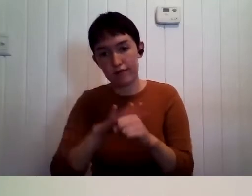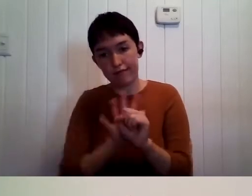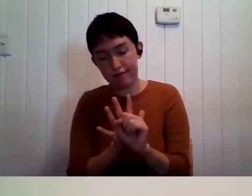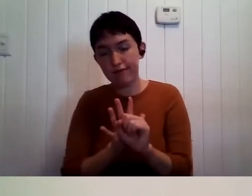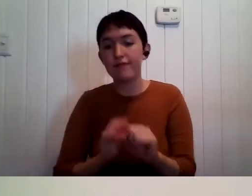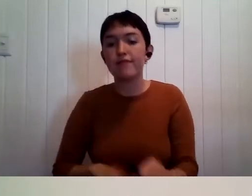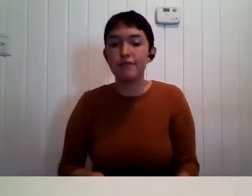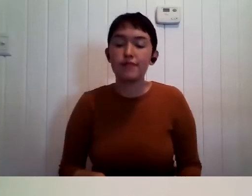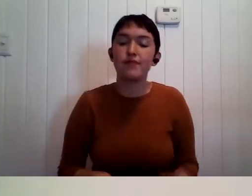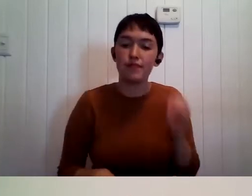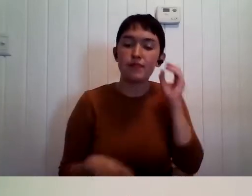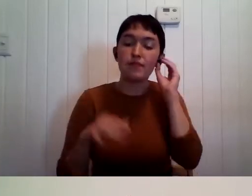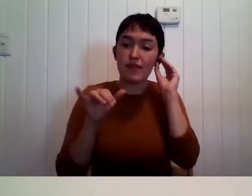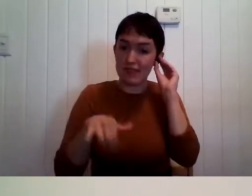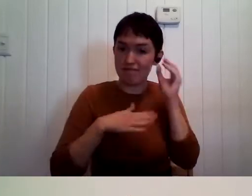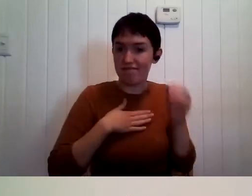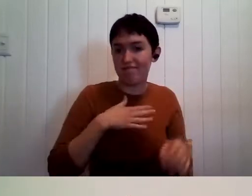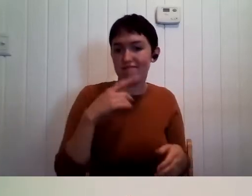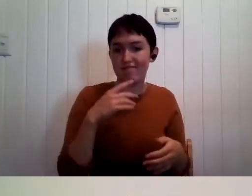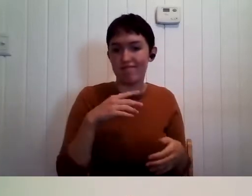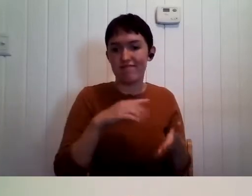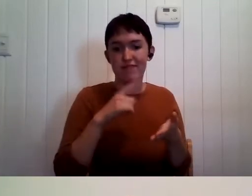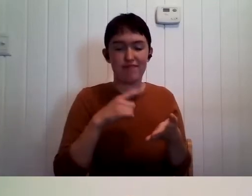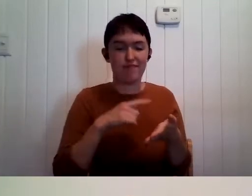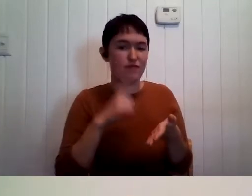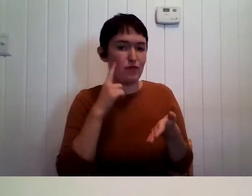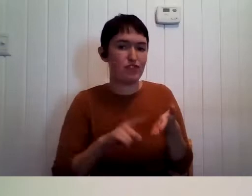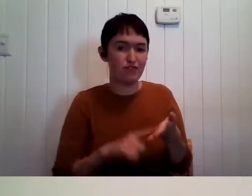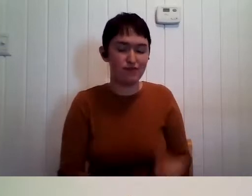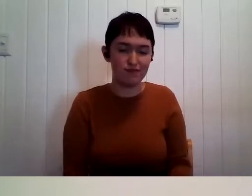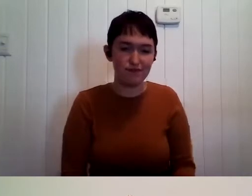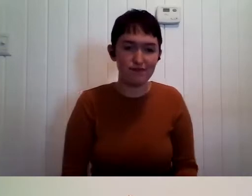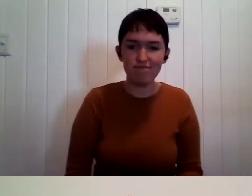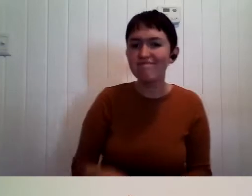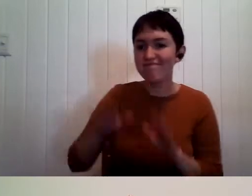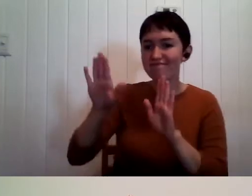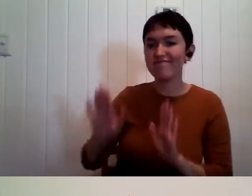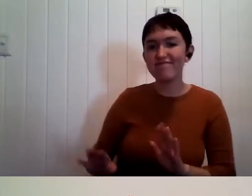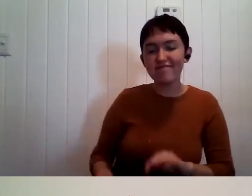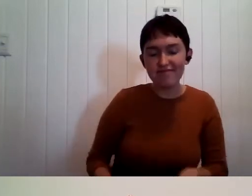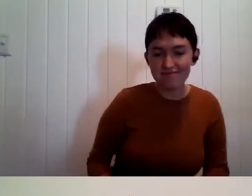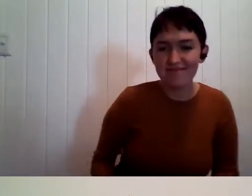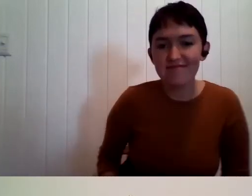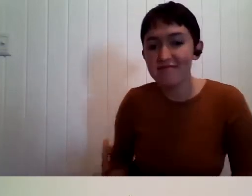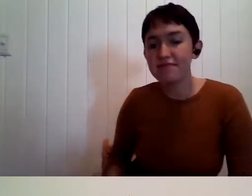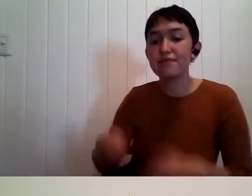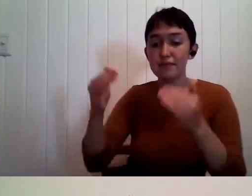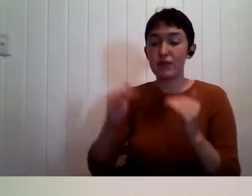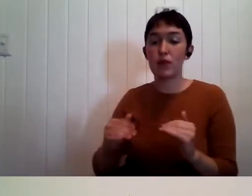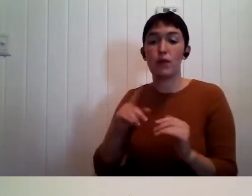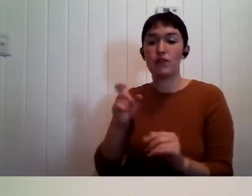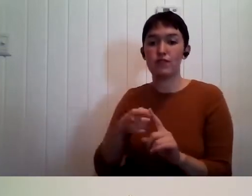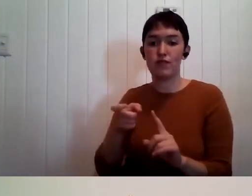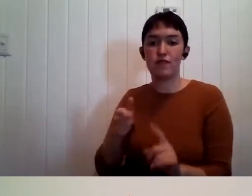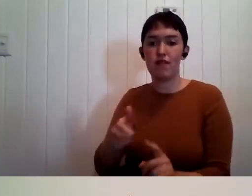so that's what I did. Awesome. We've got a question here from another class. What kind